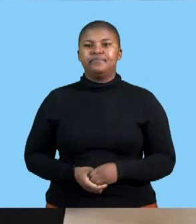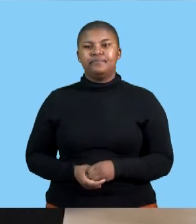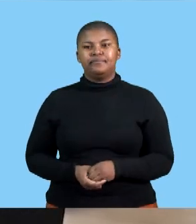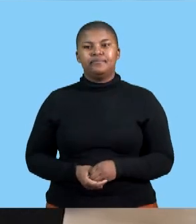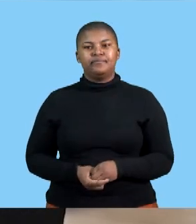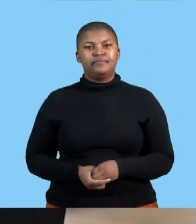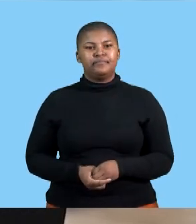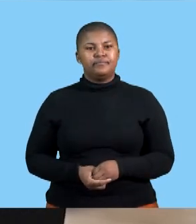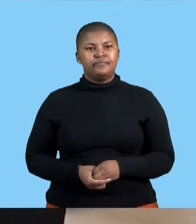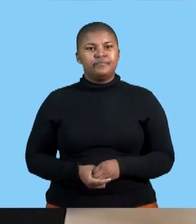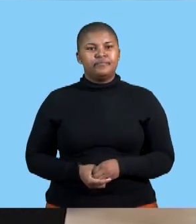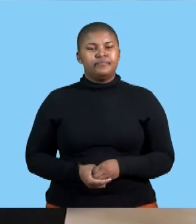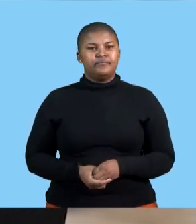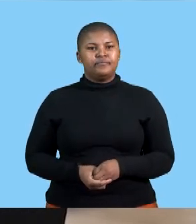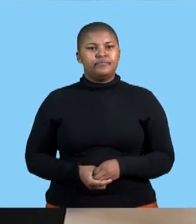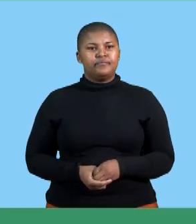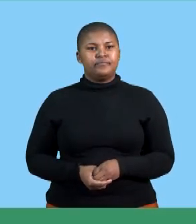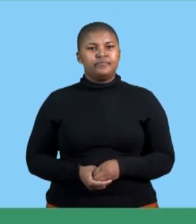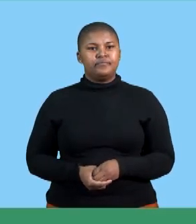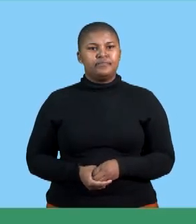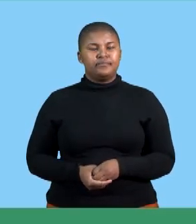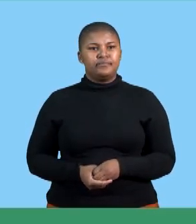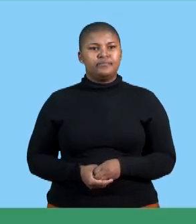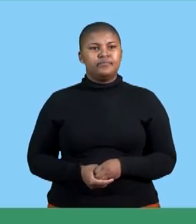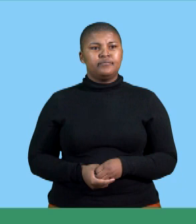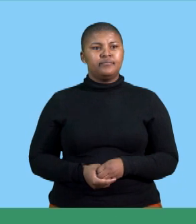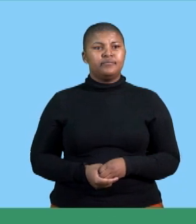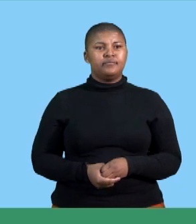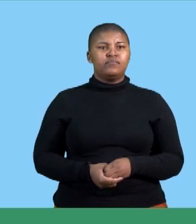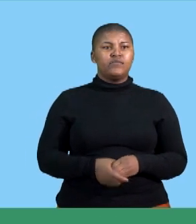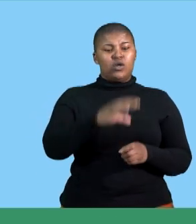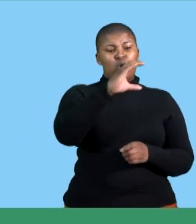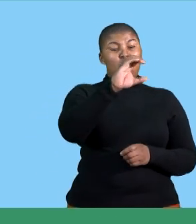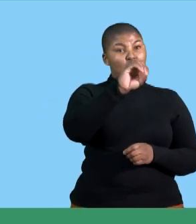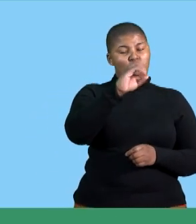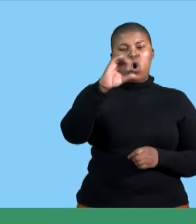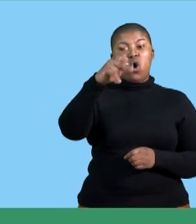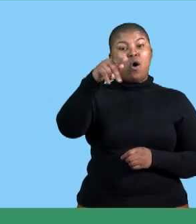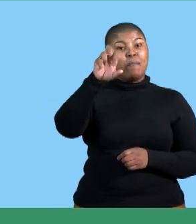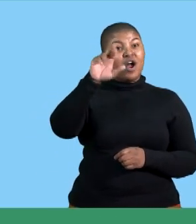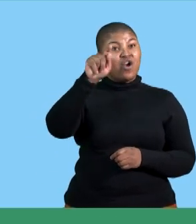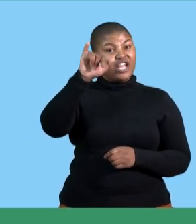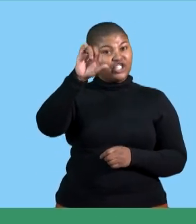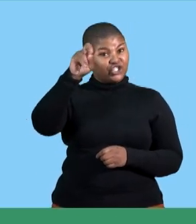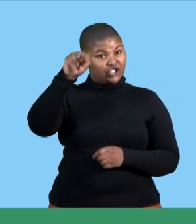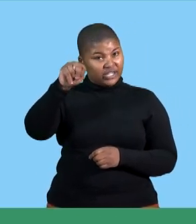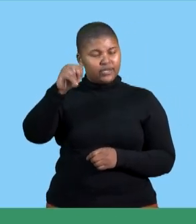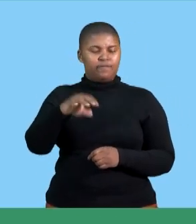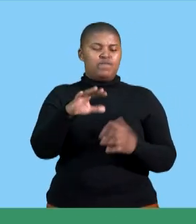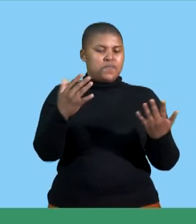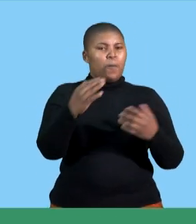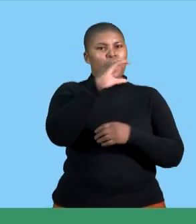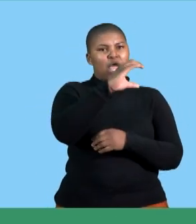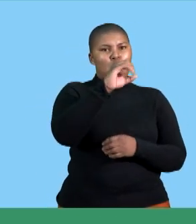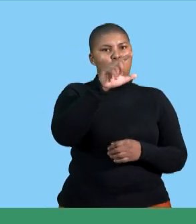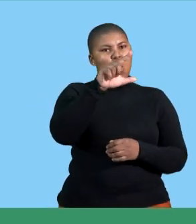on to another criteria, which is cooperation or collaboration. Clearly defined, realistic goals